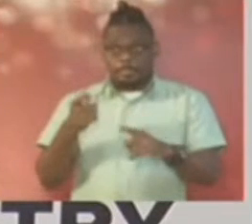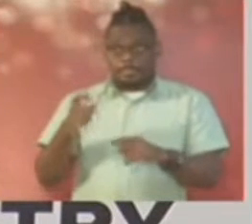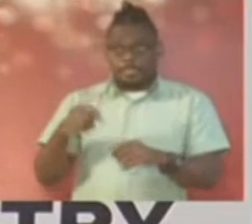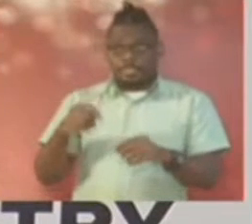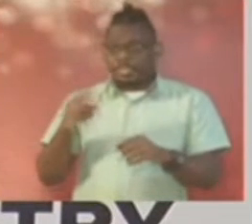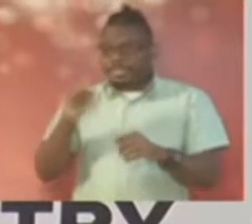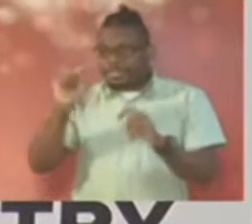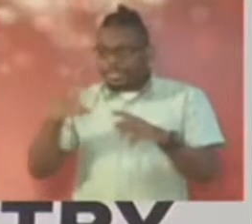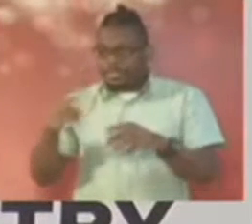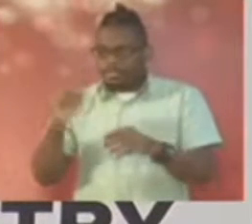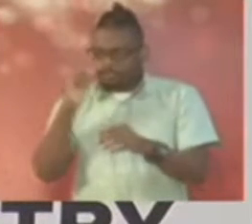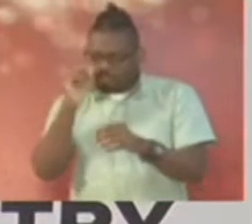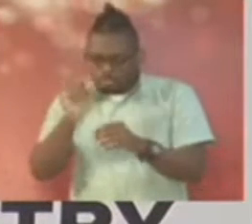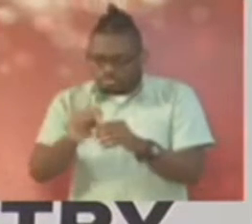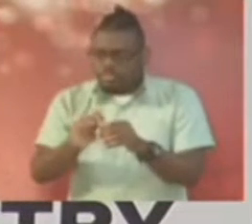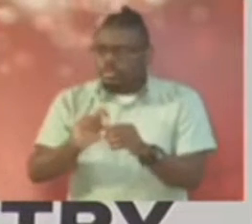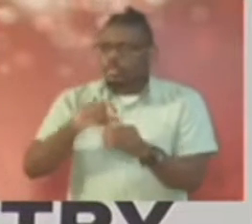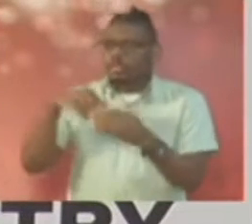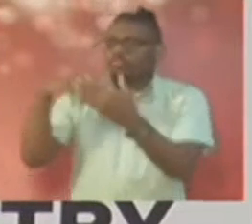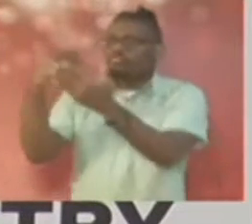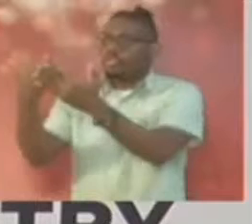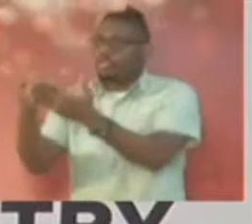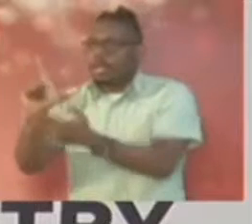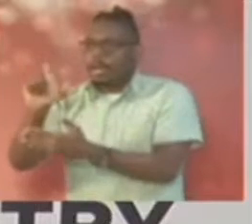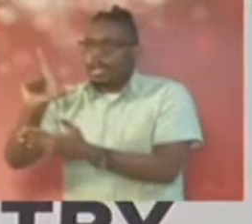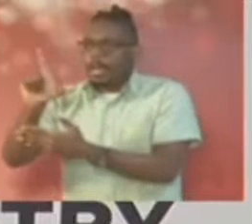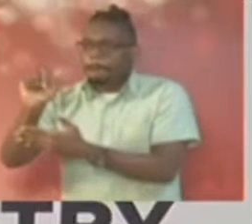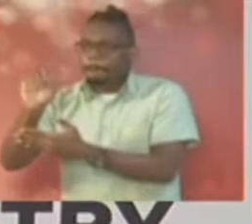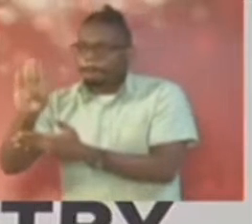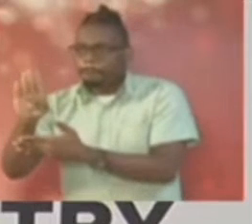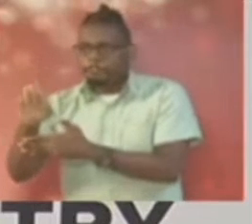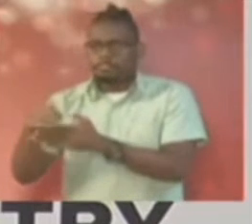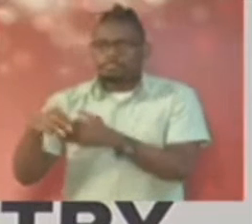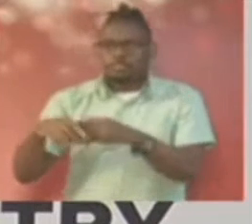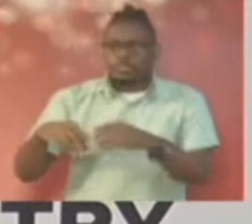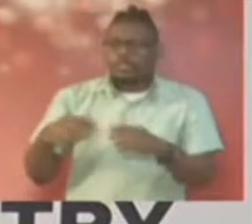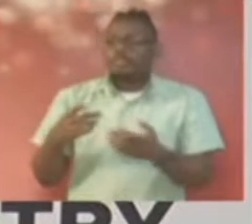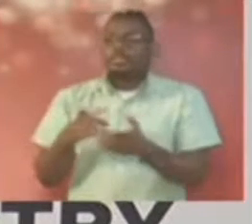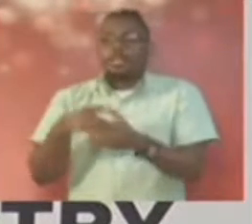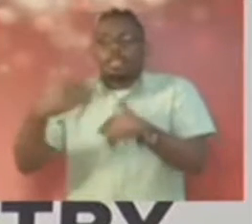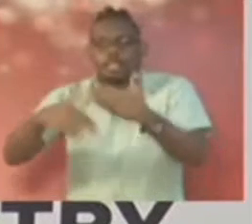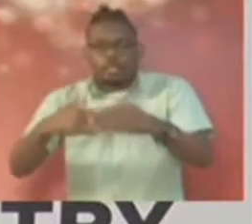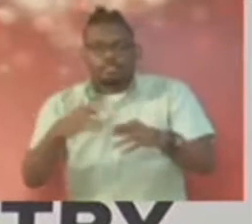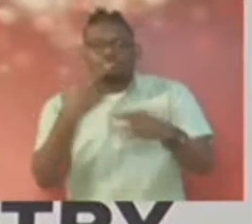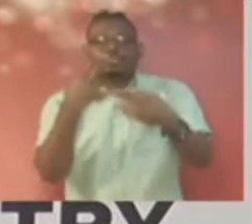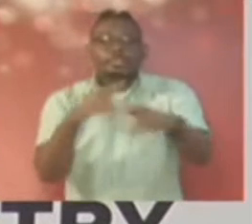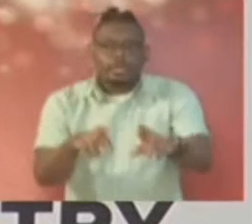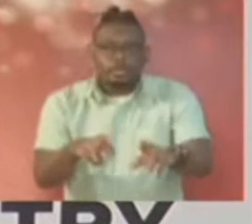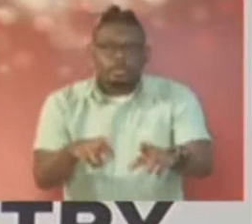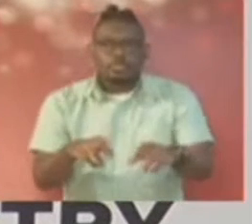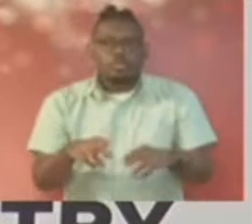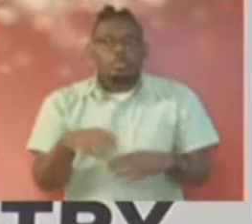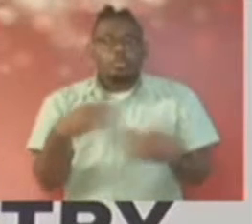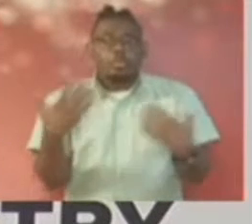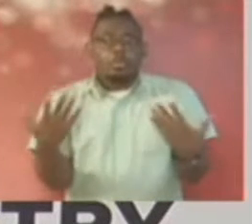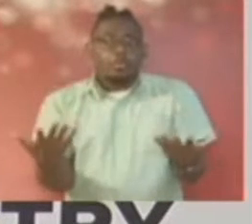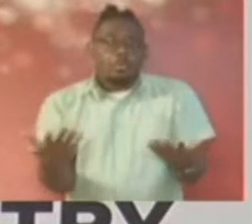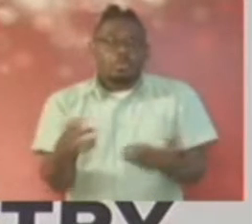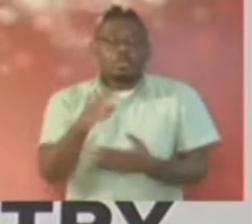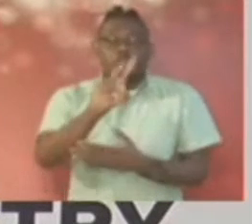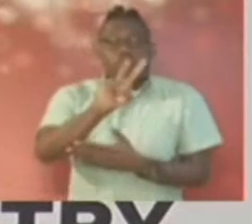the time that test result is validated and generated, 24 to 48 hours, which is internationally very